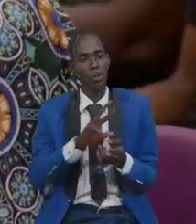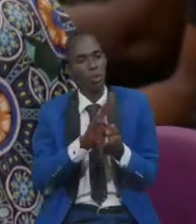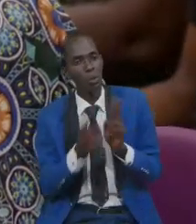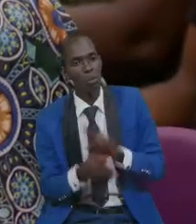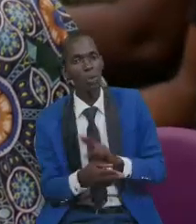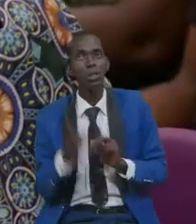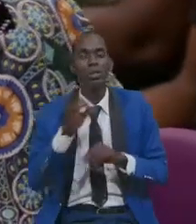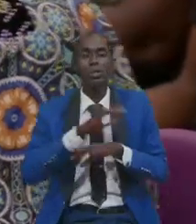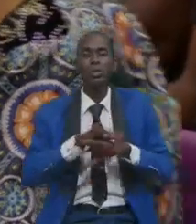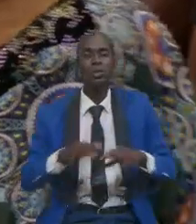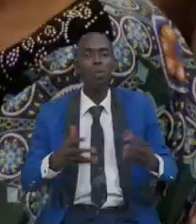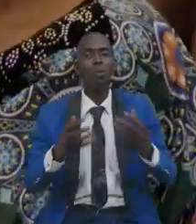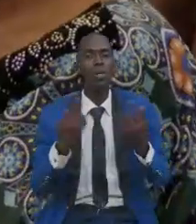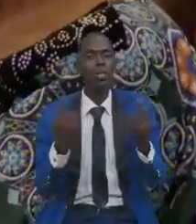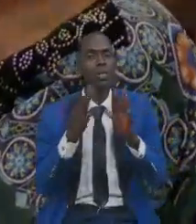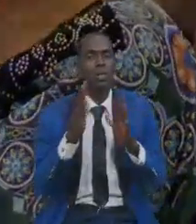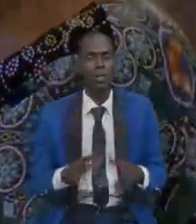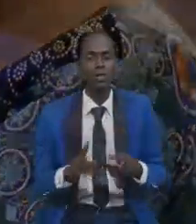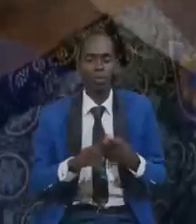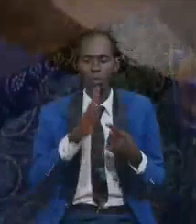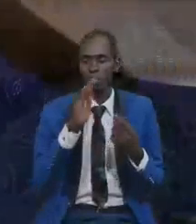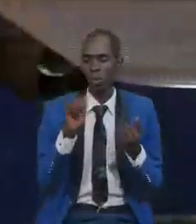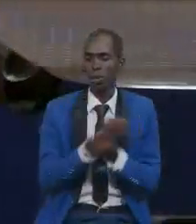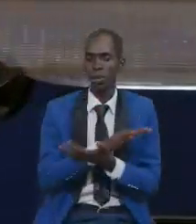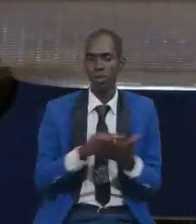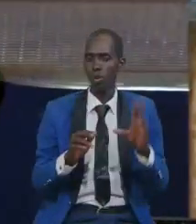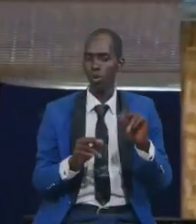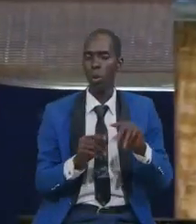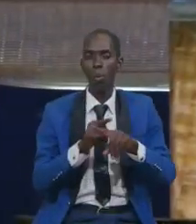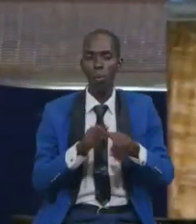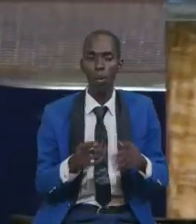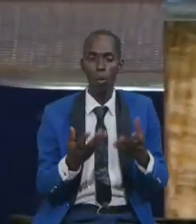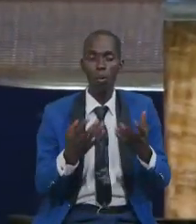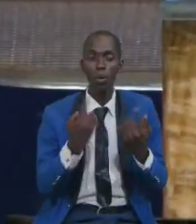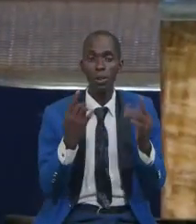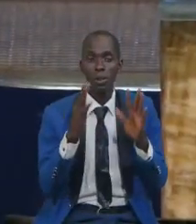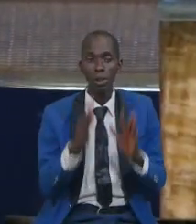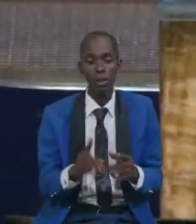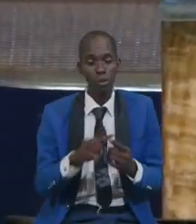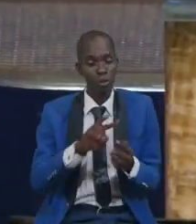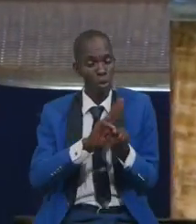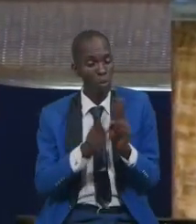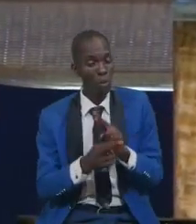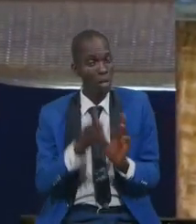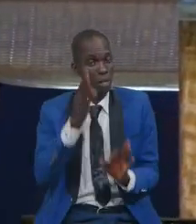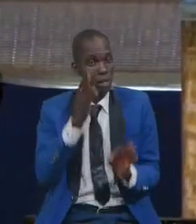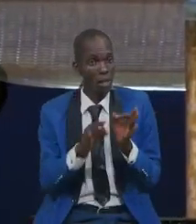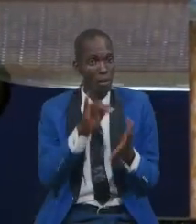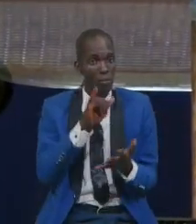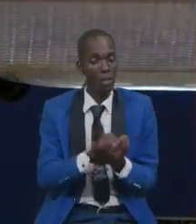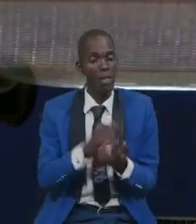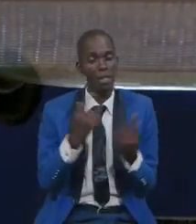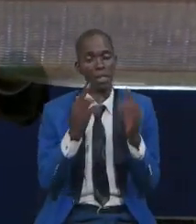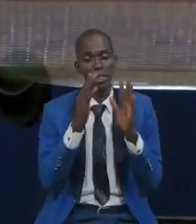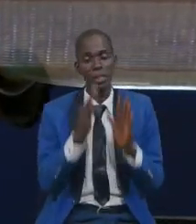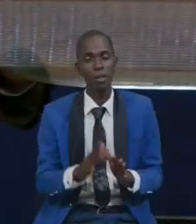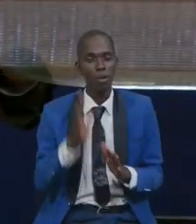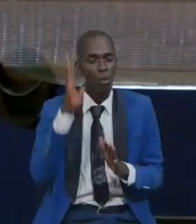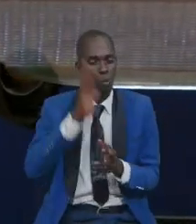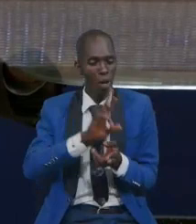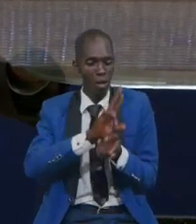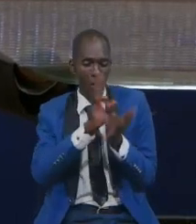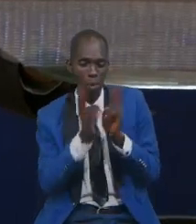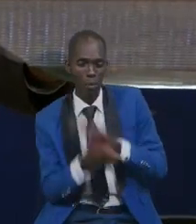sinners to perish. He wants the sinners to repent. And if that sinner will turn from his evil, if